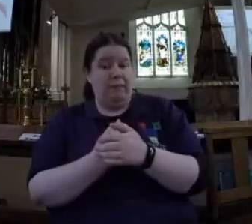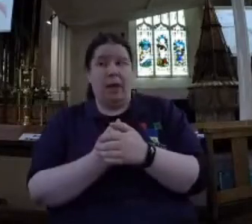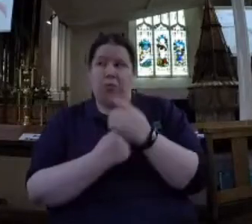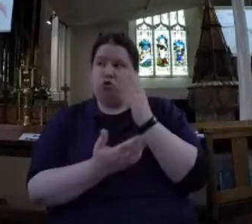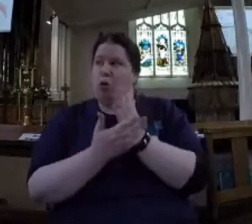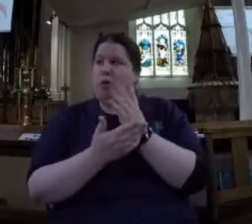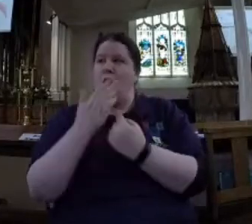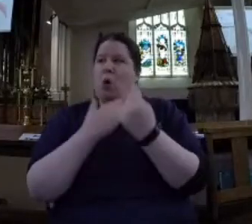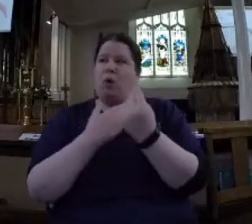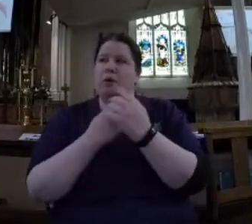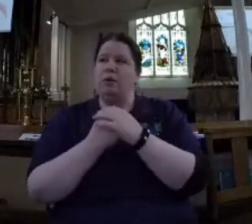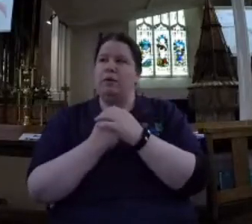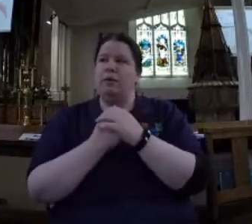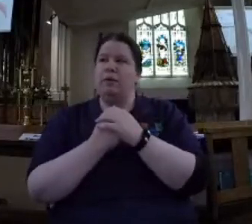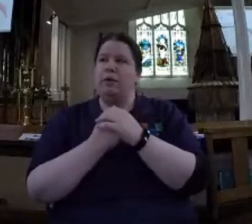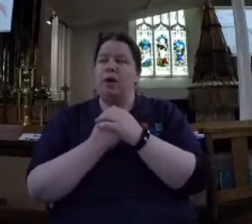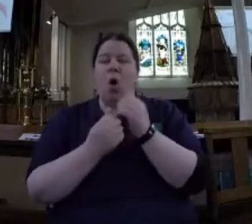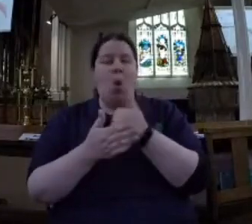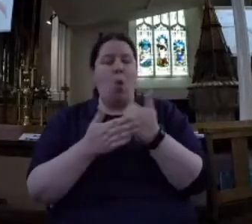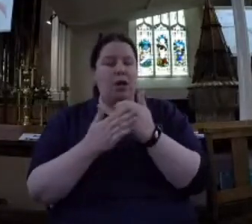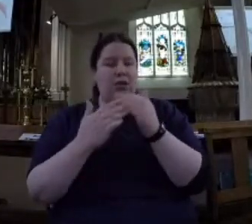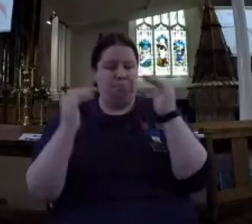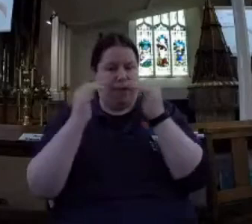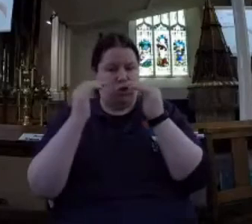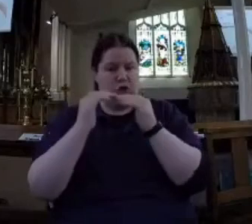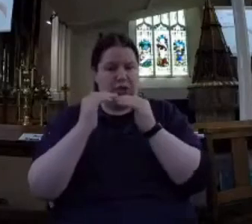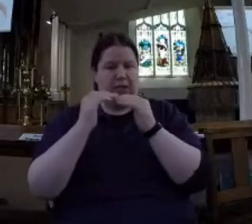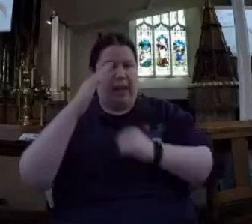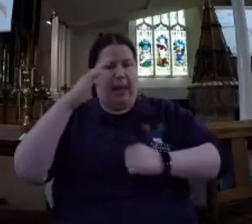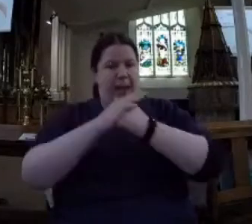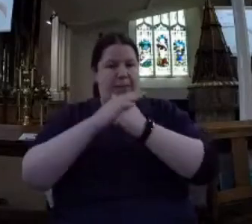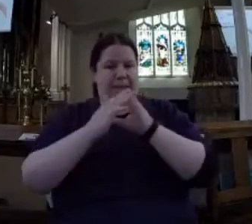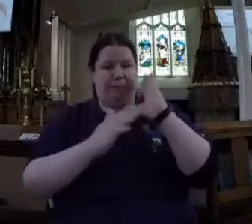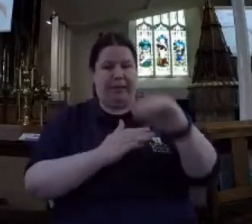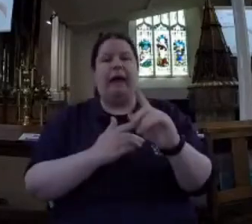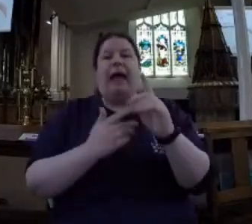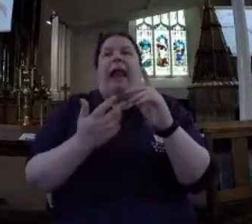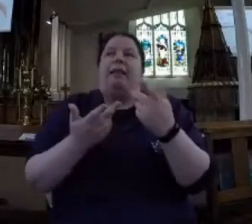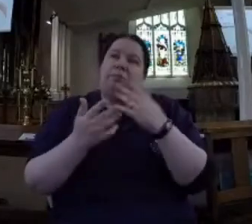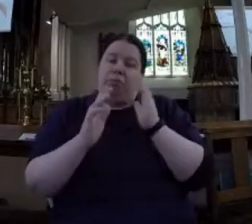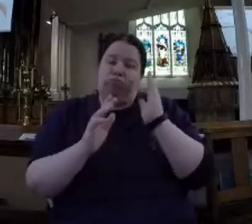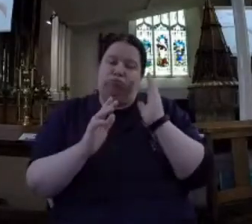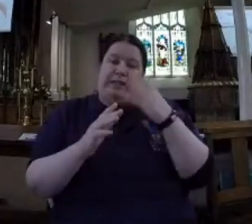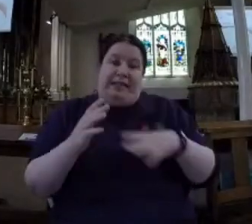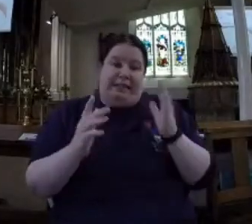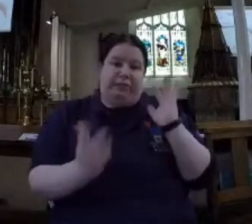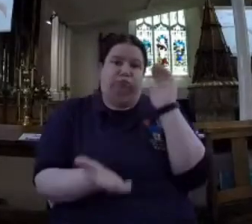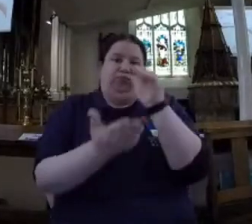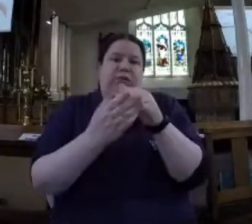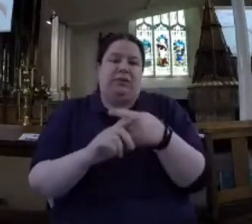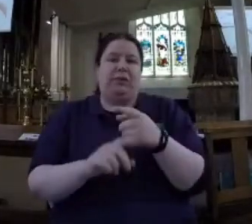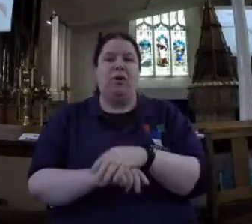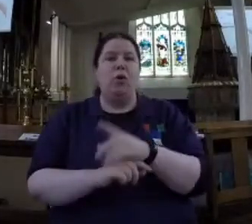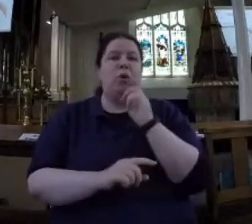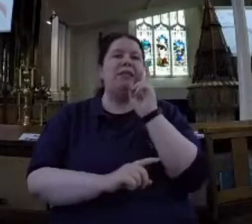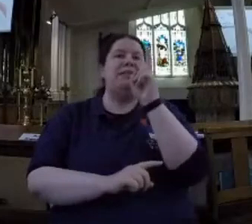the only one who always drives within the speed limit, unless I'm in a rush to get somewhere. Or how often do we see people sneaking